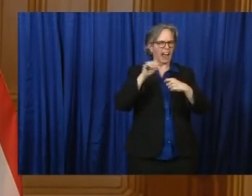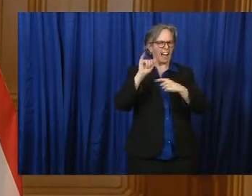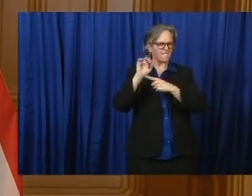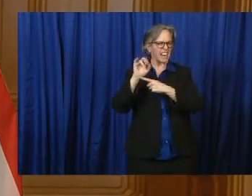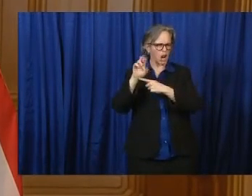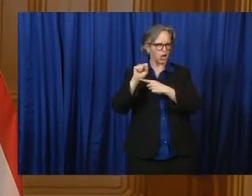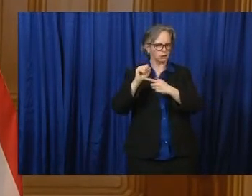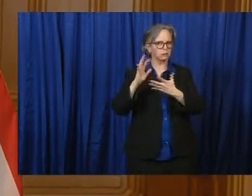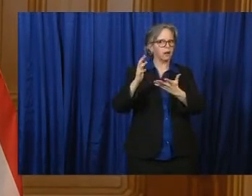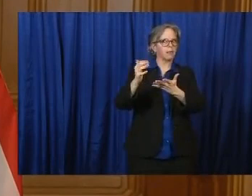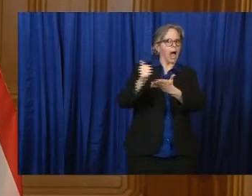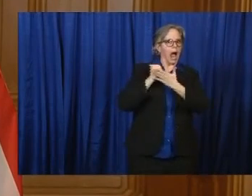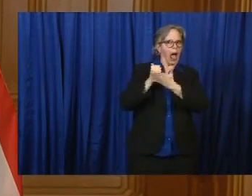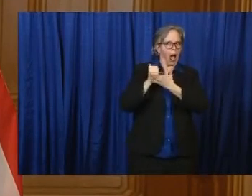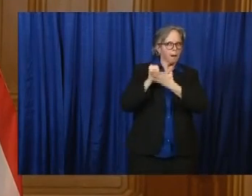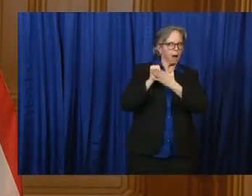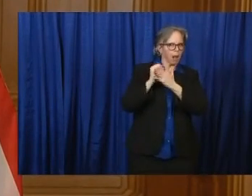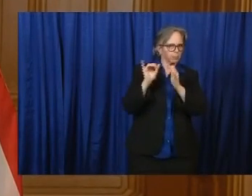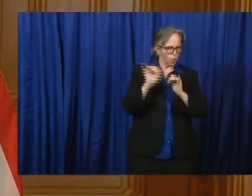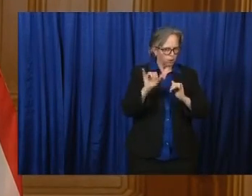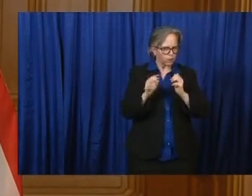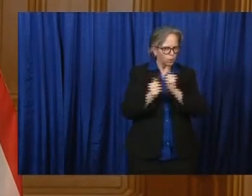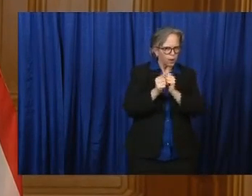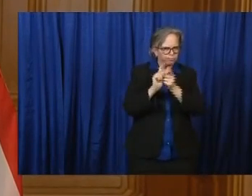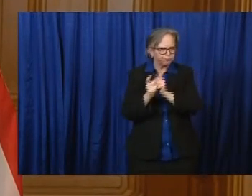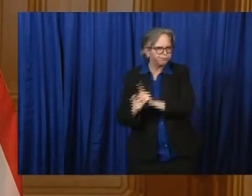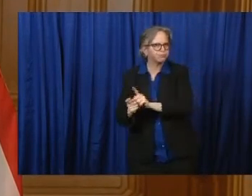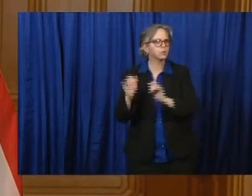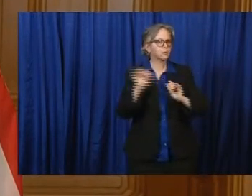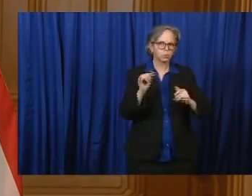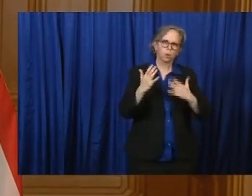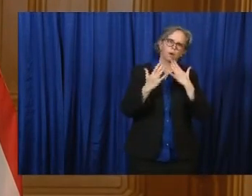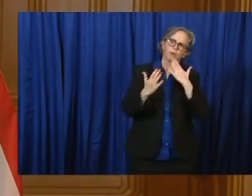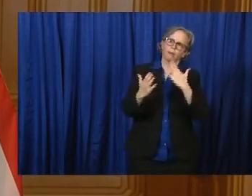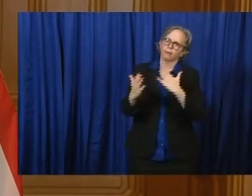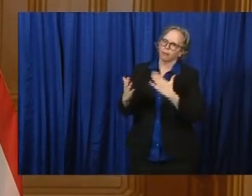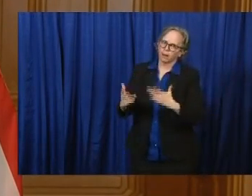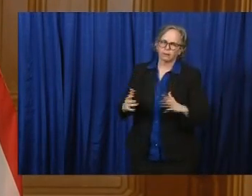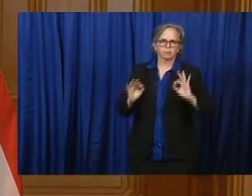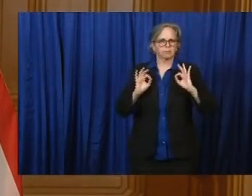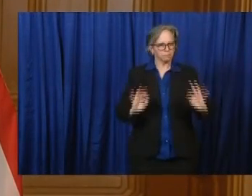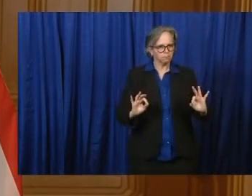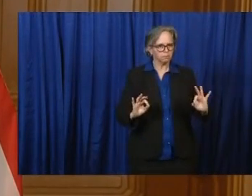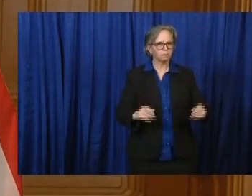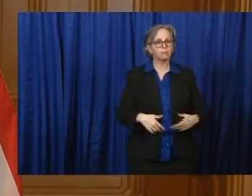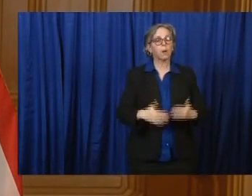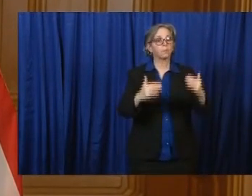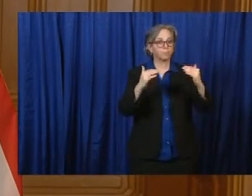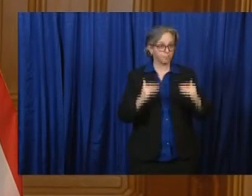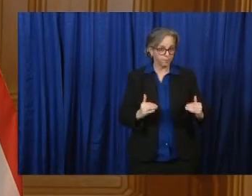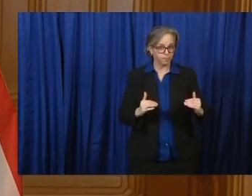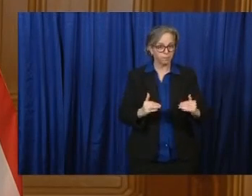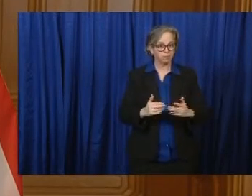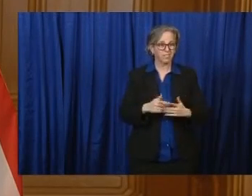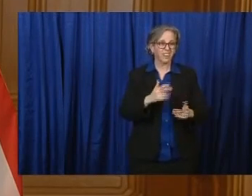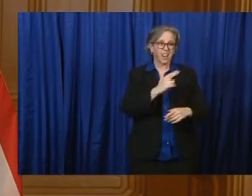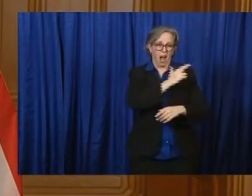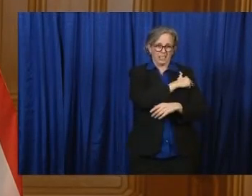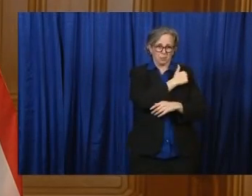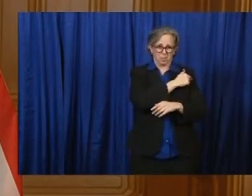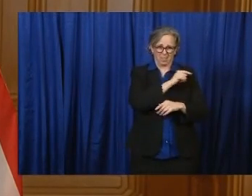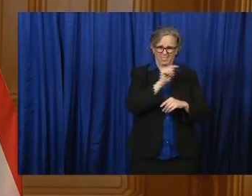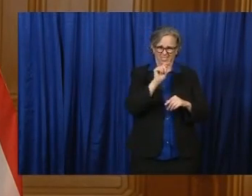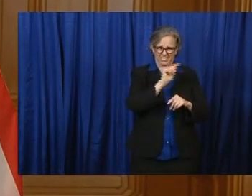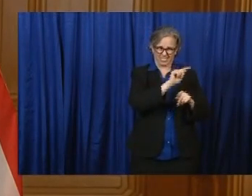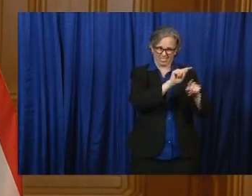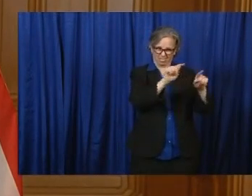another topic, to all the hospitals out there. We really have a